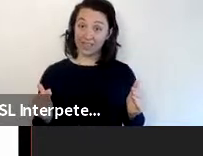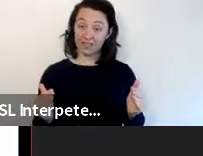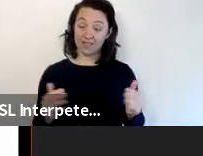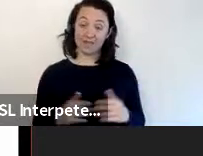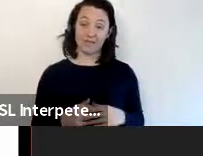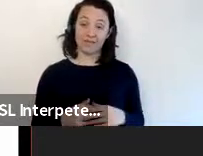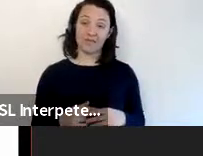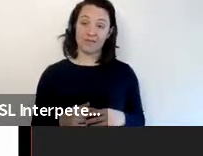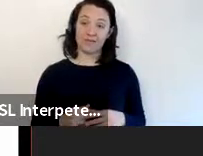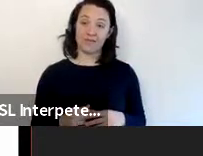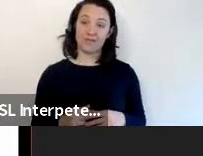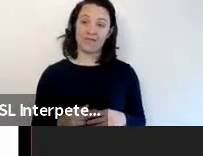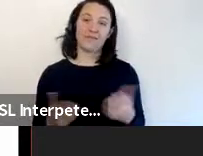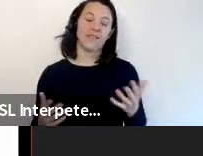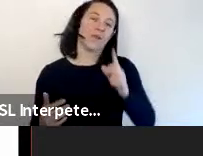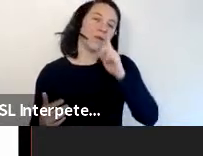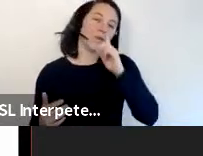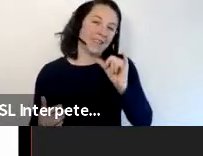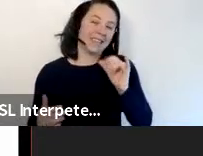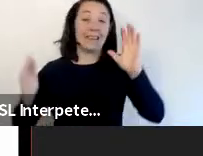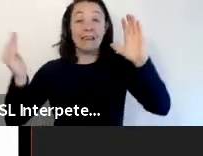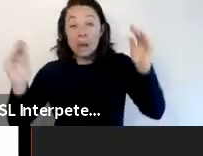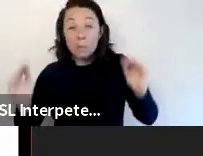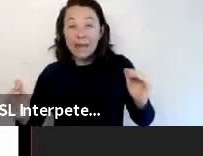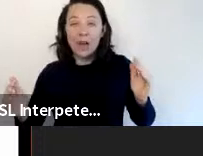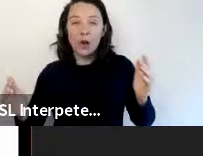it doesn't make sense to do this because